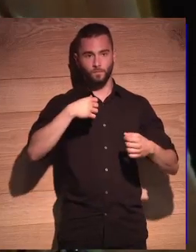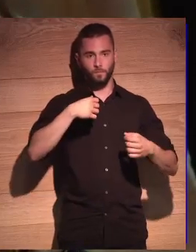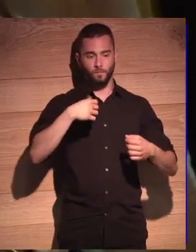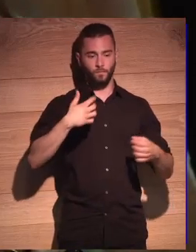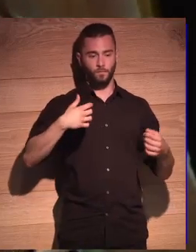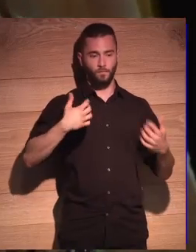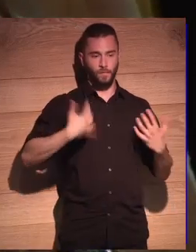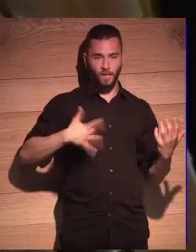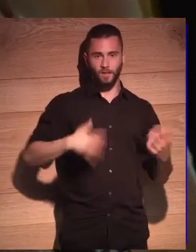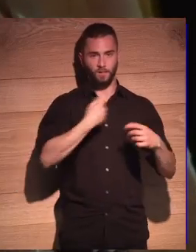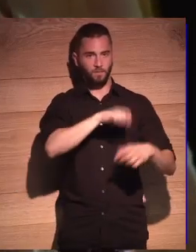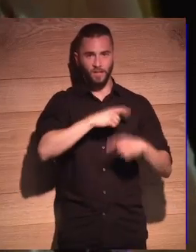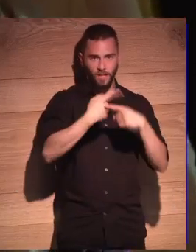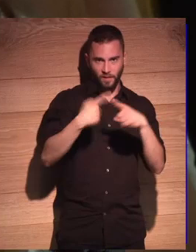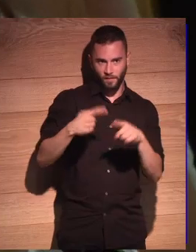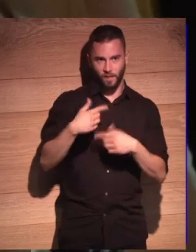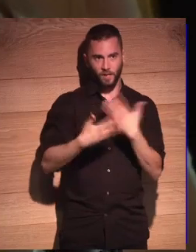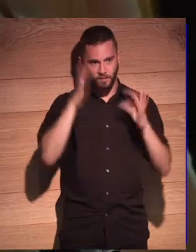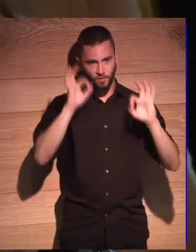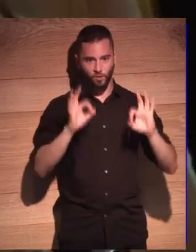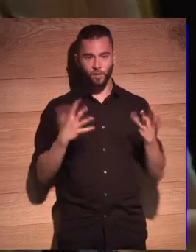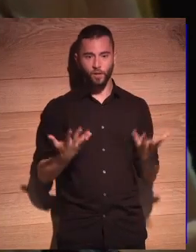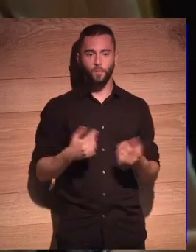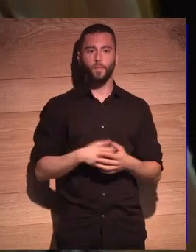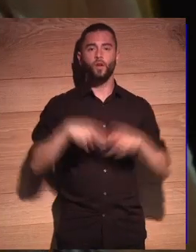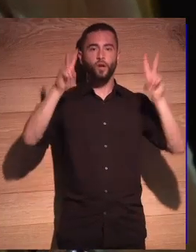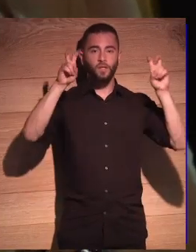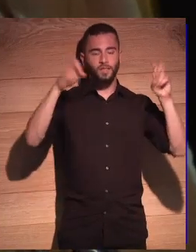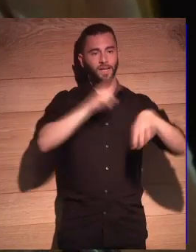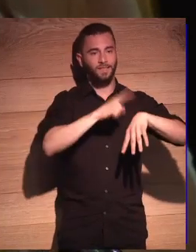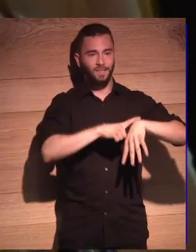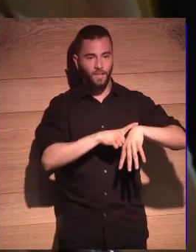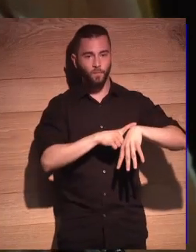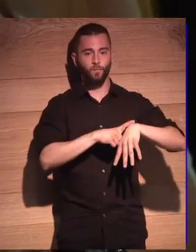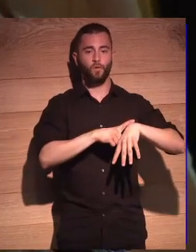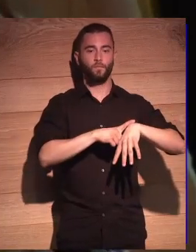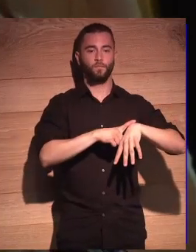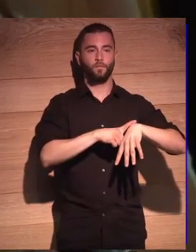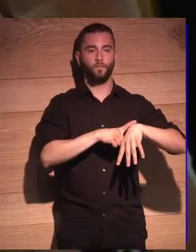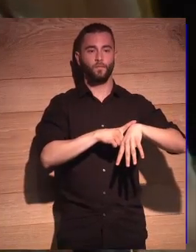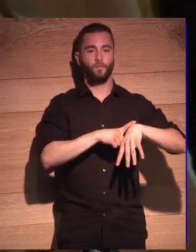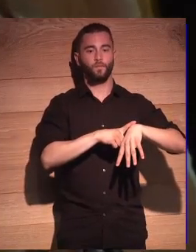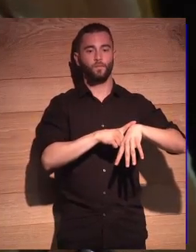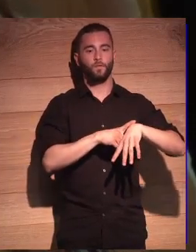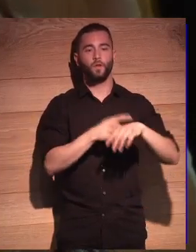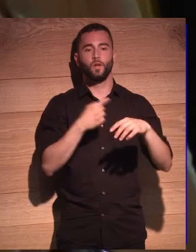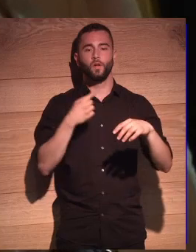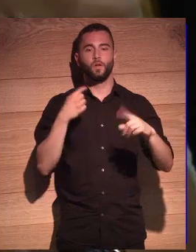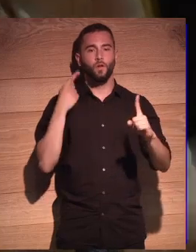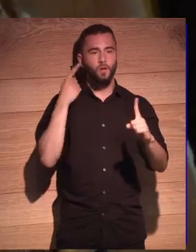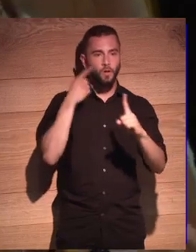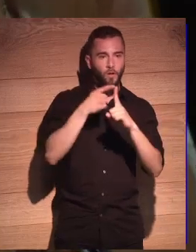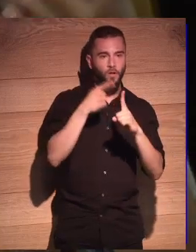we're dealing with different skills in Argentina and Spain, but I would like to know if there are any projections or